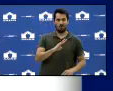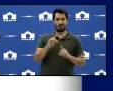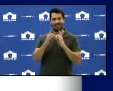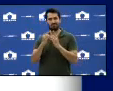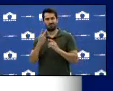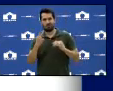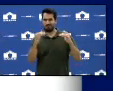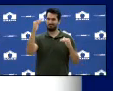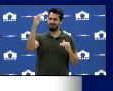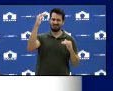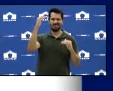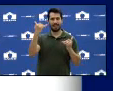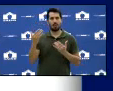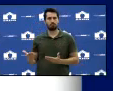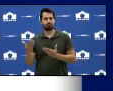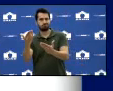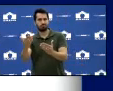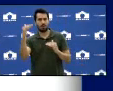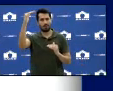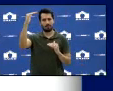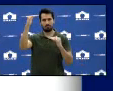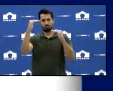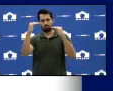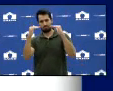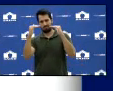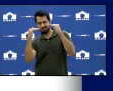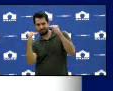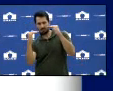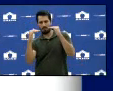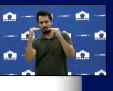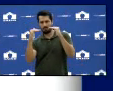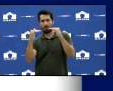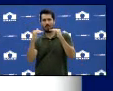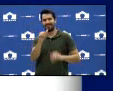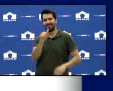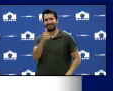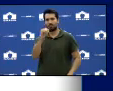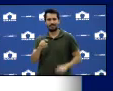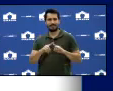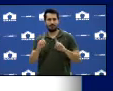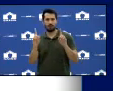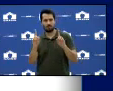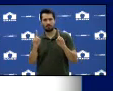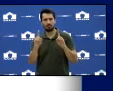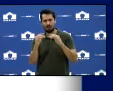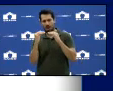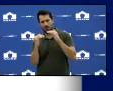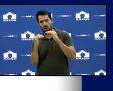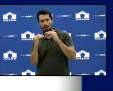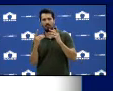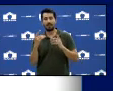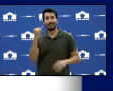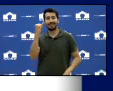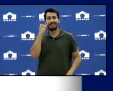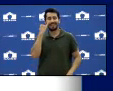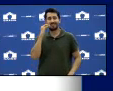4. The proposed map now brings us under 10%, under a 10% differential. So as you see here, if